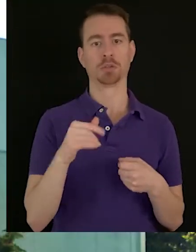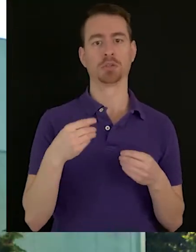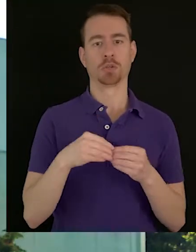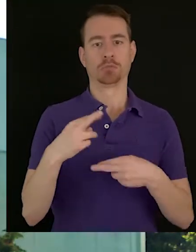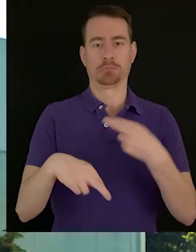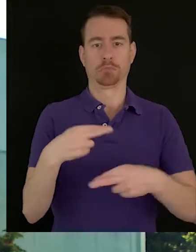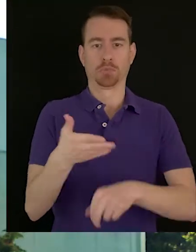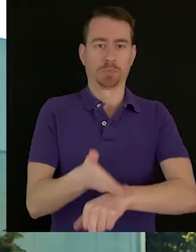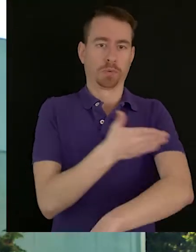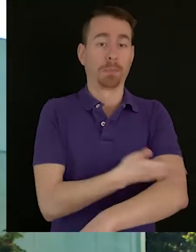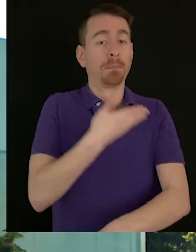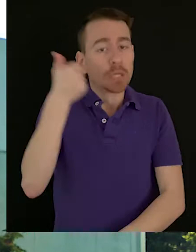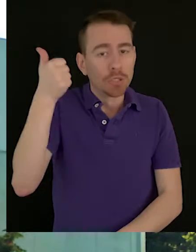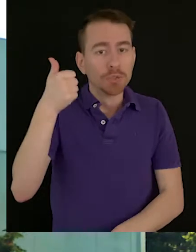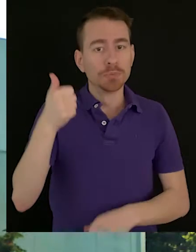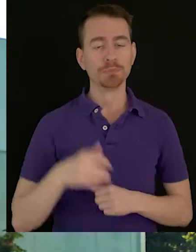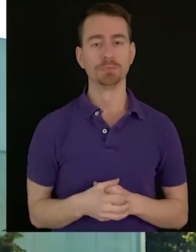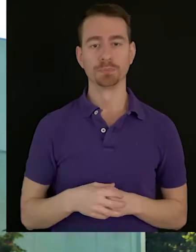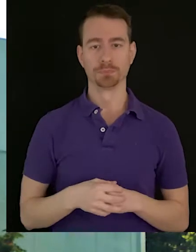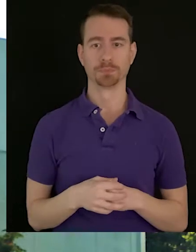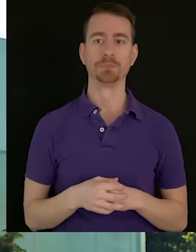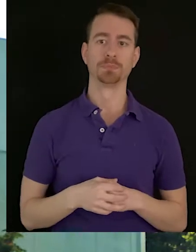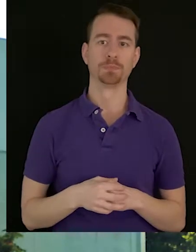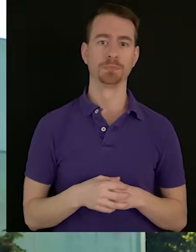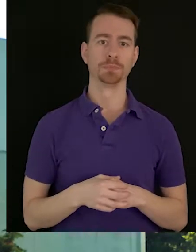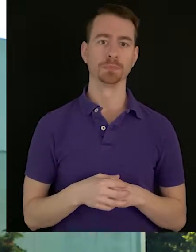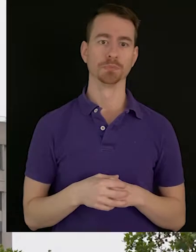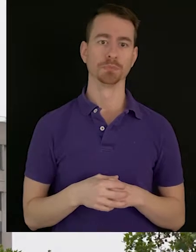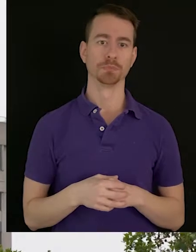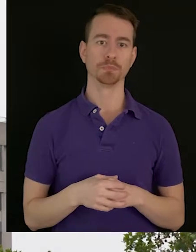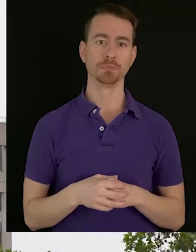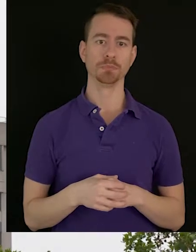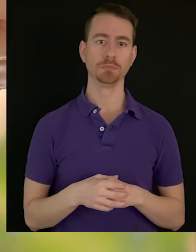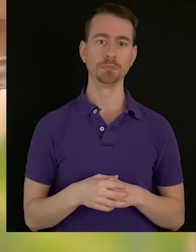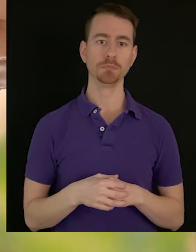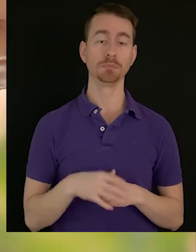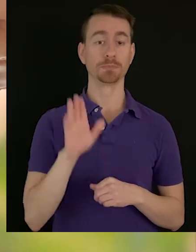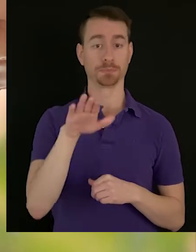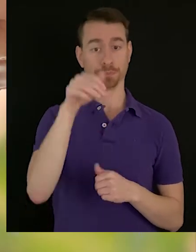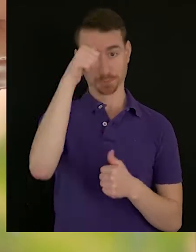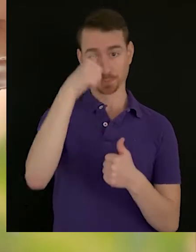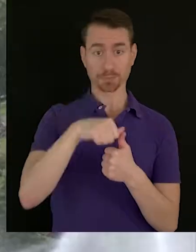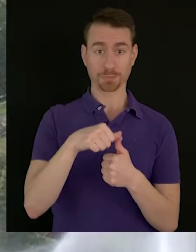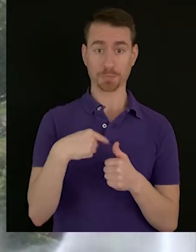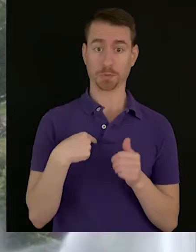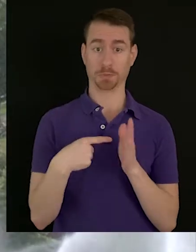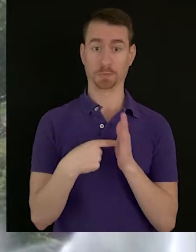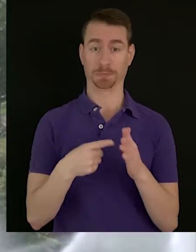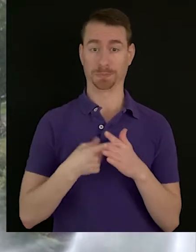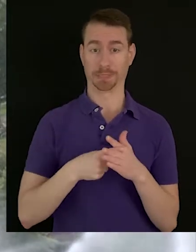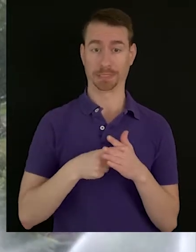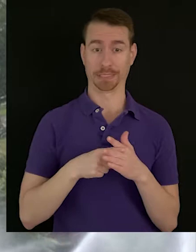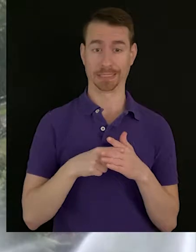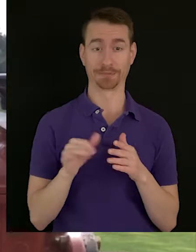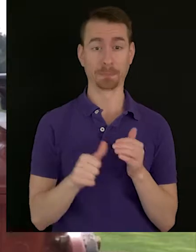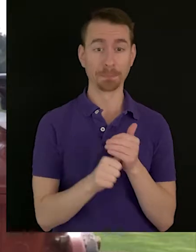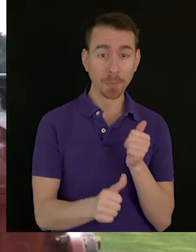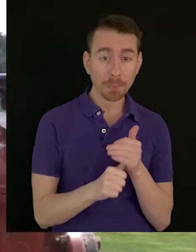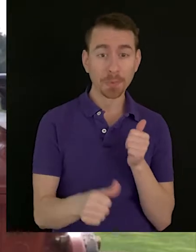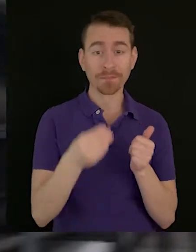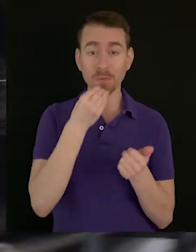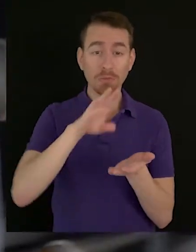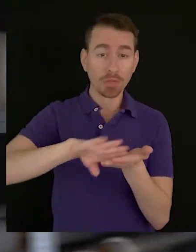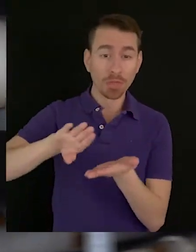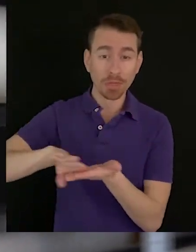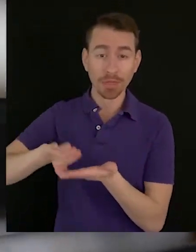Hi everyone, this is Sienna again. Did you know that our wastewater can heat buildings, nourish plants, and water soccer fields? Believe